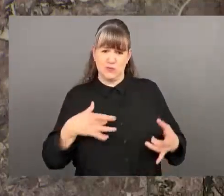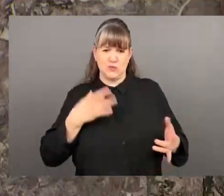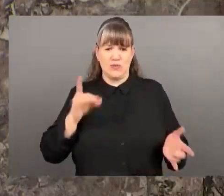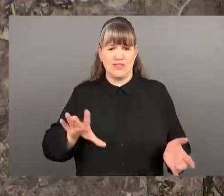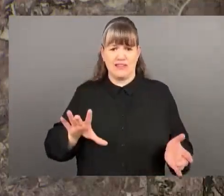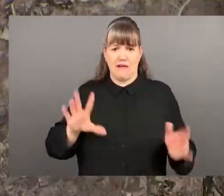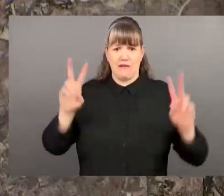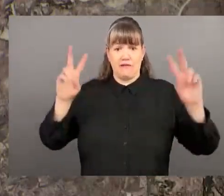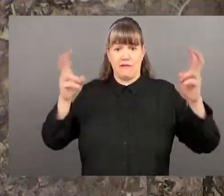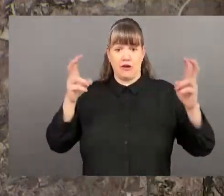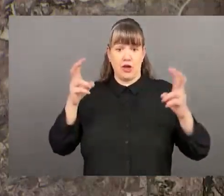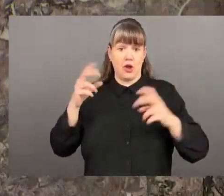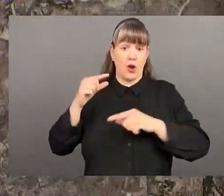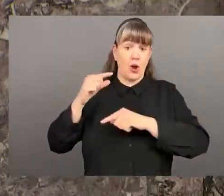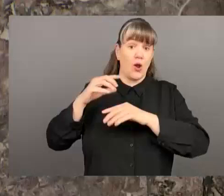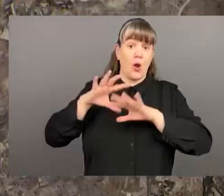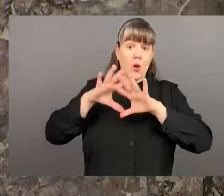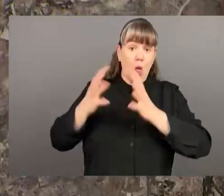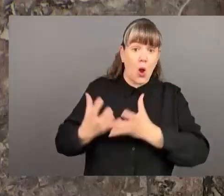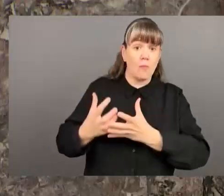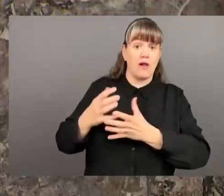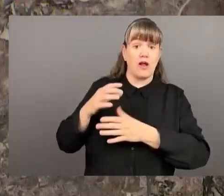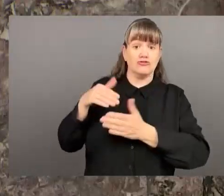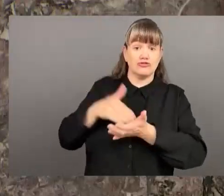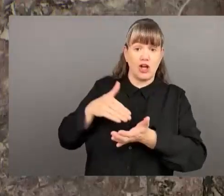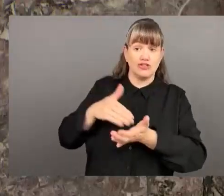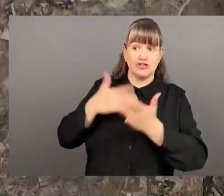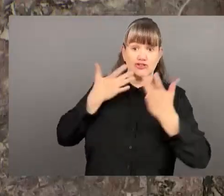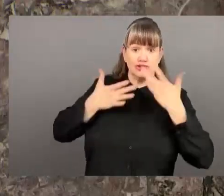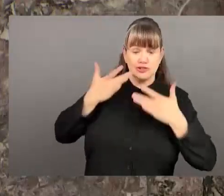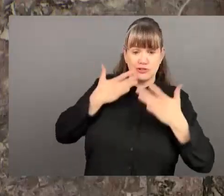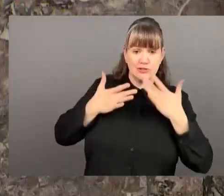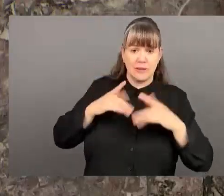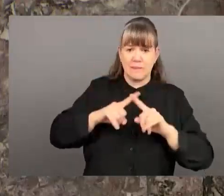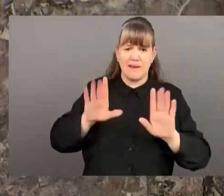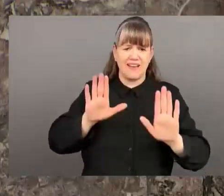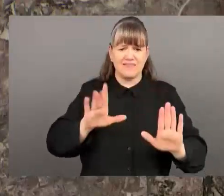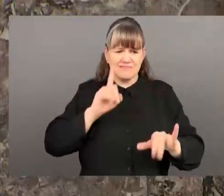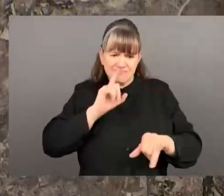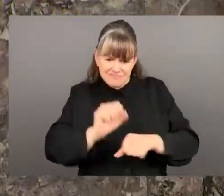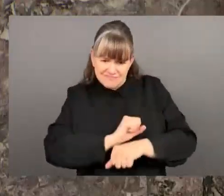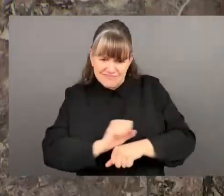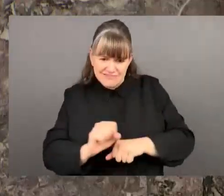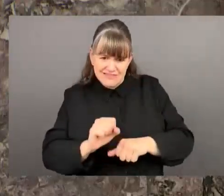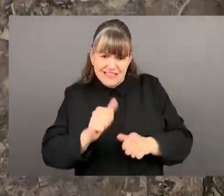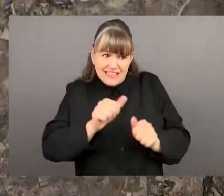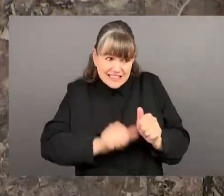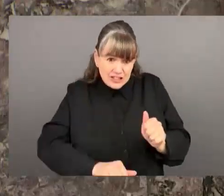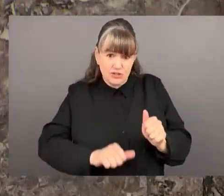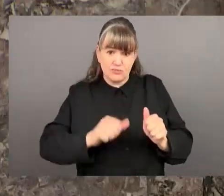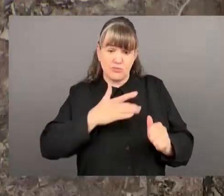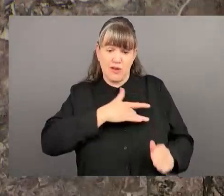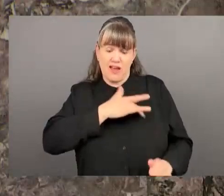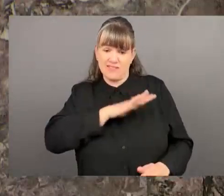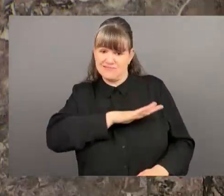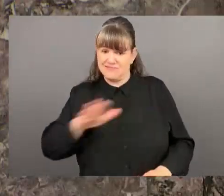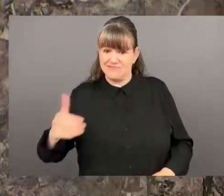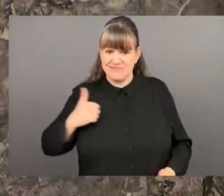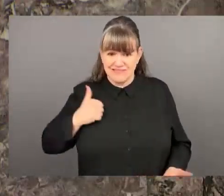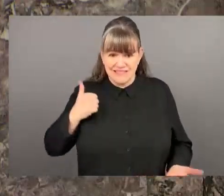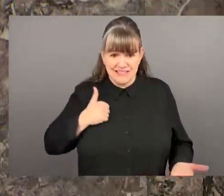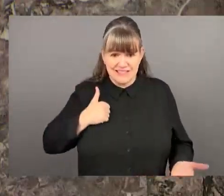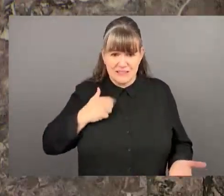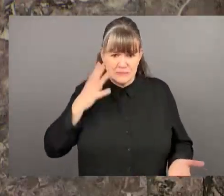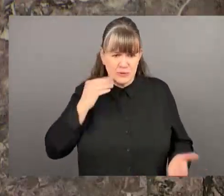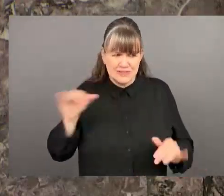Every single province in Canada is experiencing this issue. But Mr. Speaker, British Columbia continues to lead the